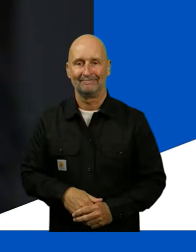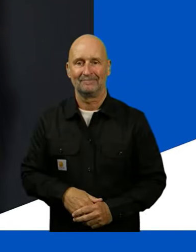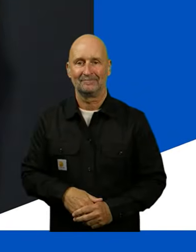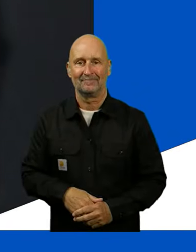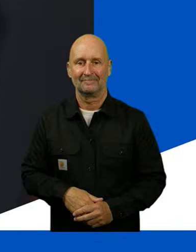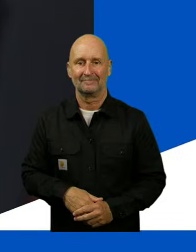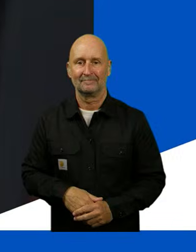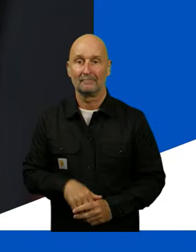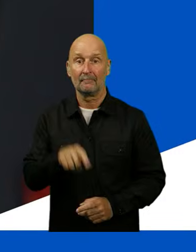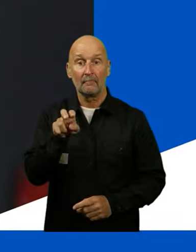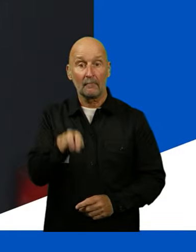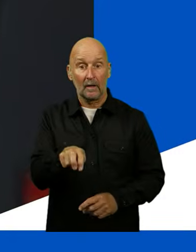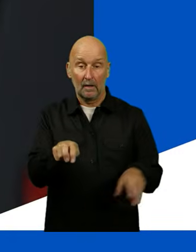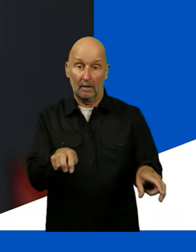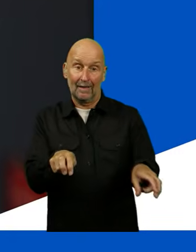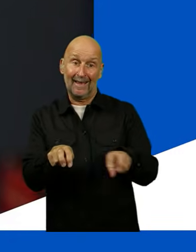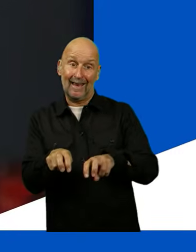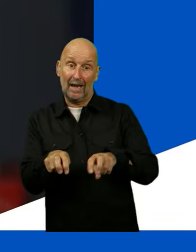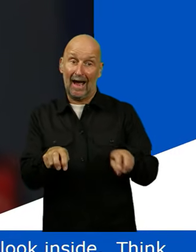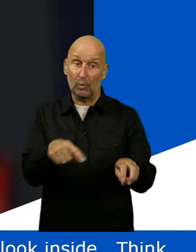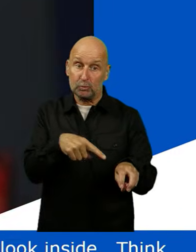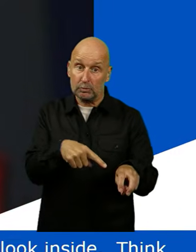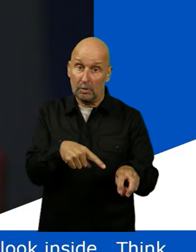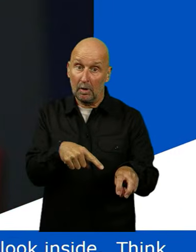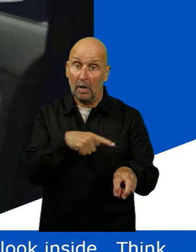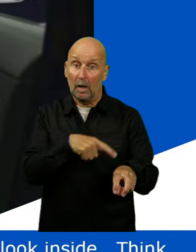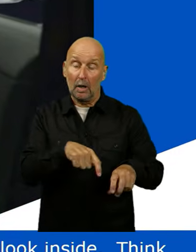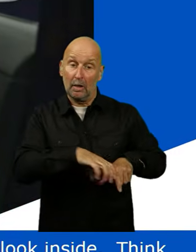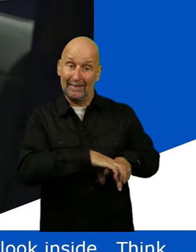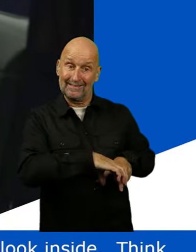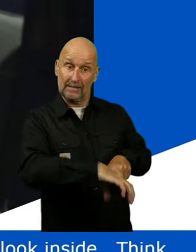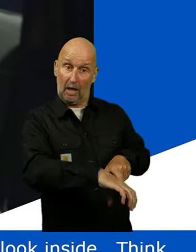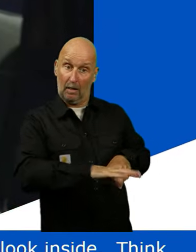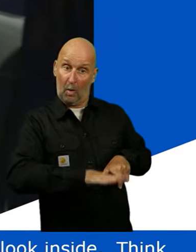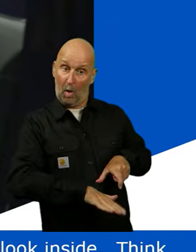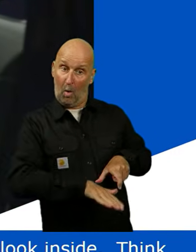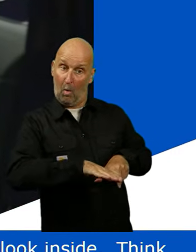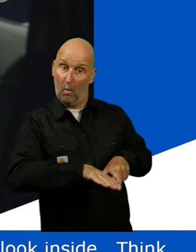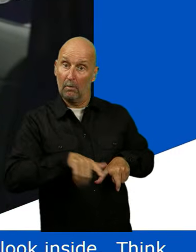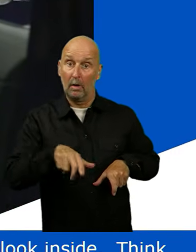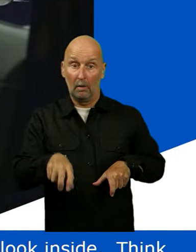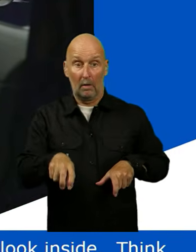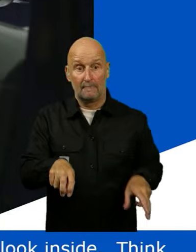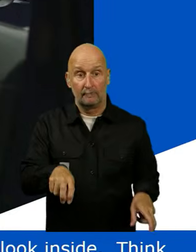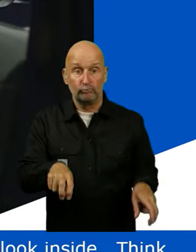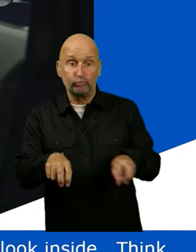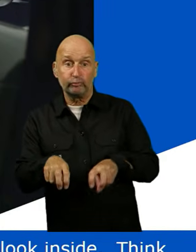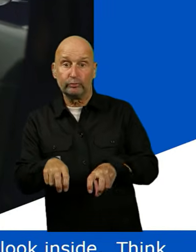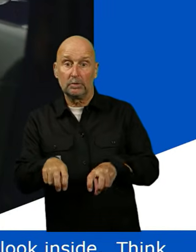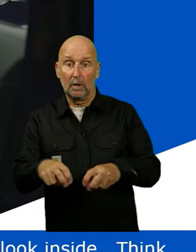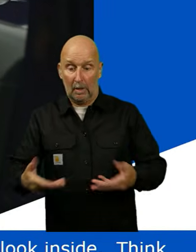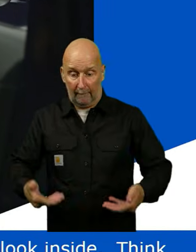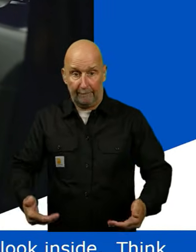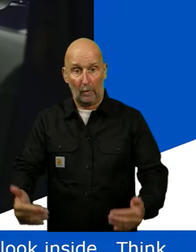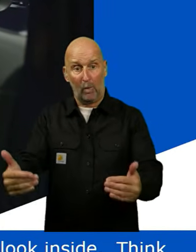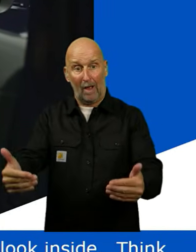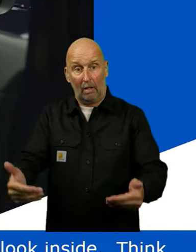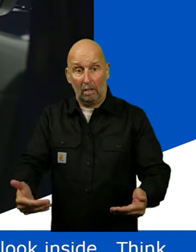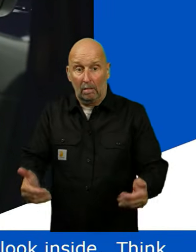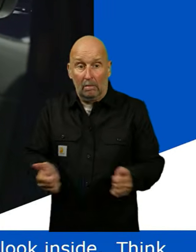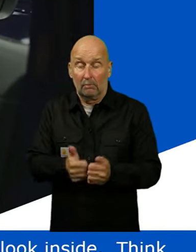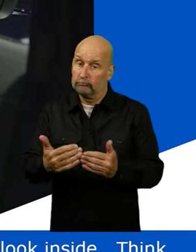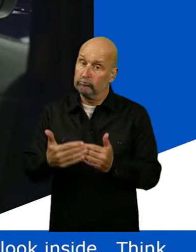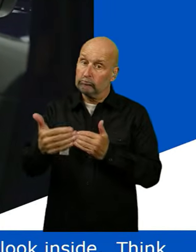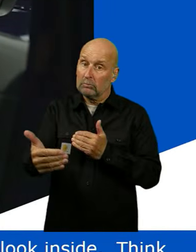Think about how easy it is to step in and out of. Is the sill nice and low? Can you get your feet in easily? Is the footwell big enough for you? Think